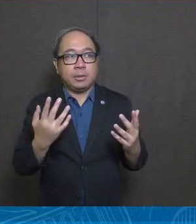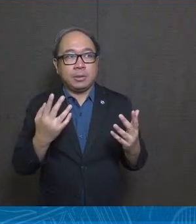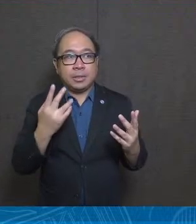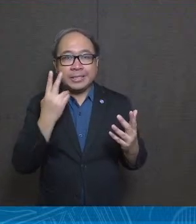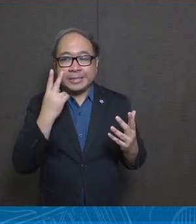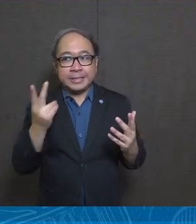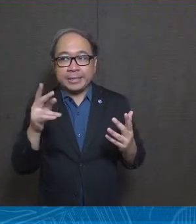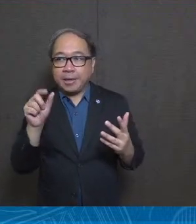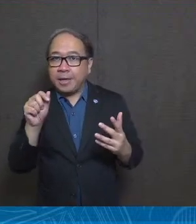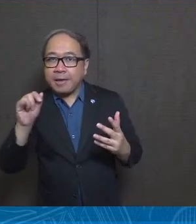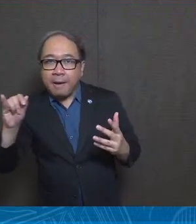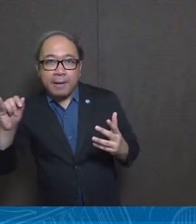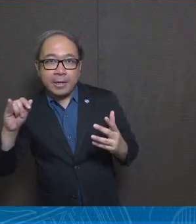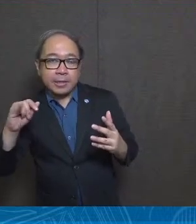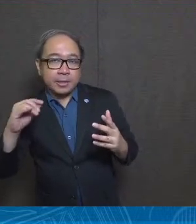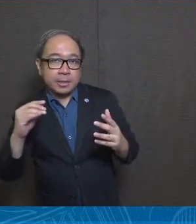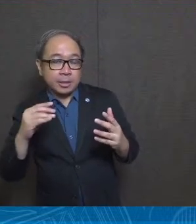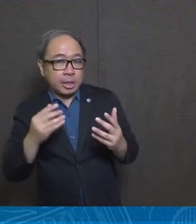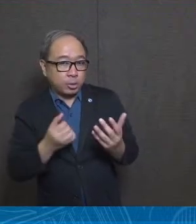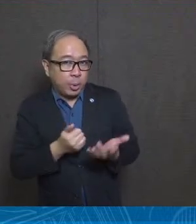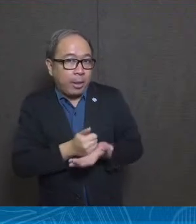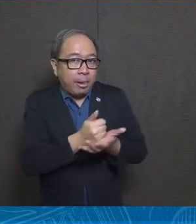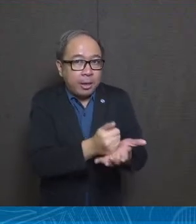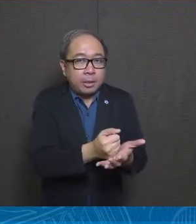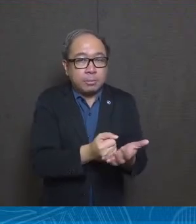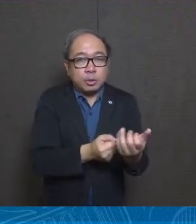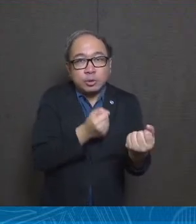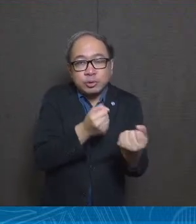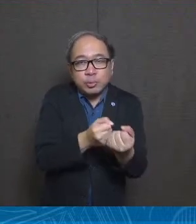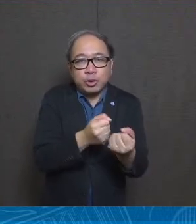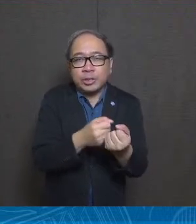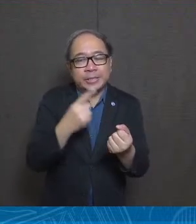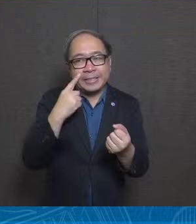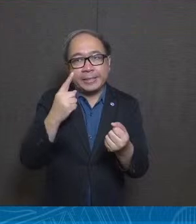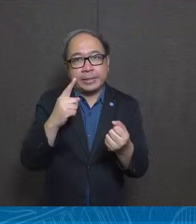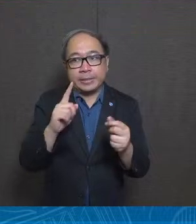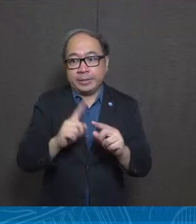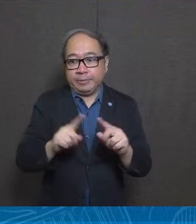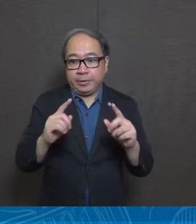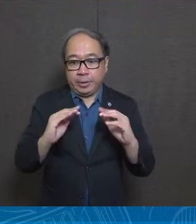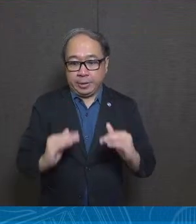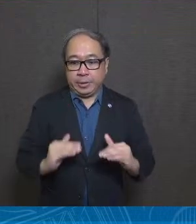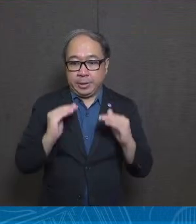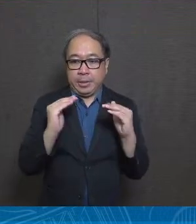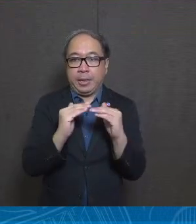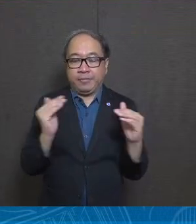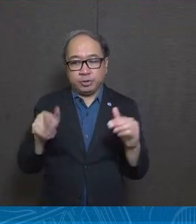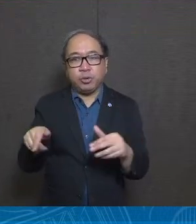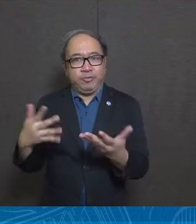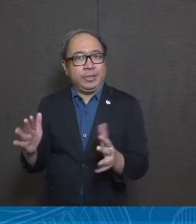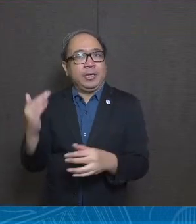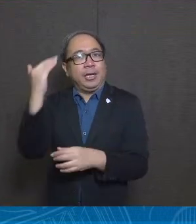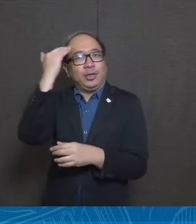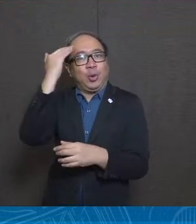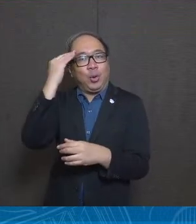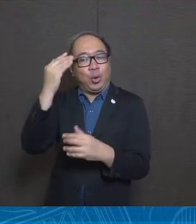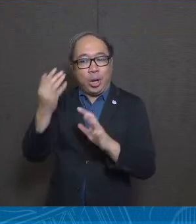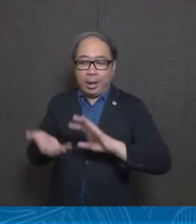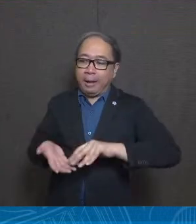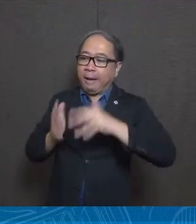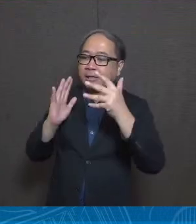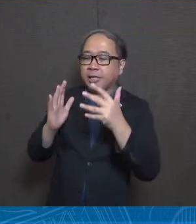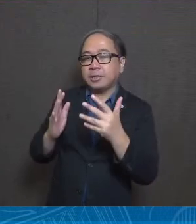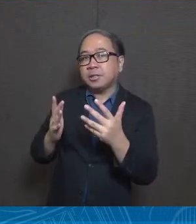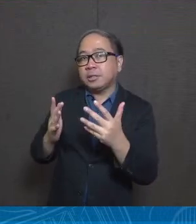these AI algorithms to really help them move towards the next level, like once you know your hazards, you give us your local context, and